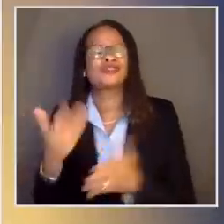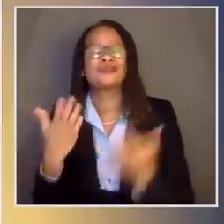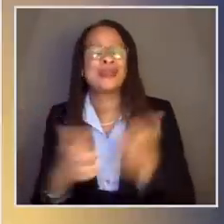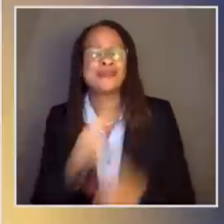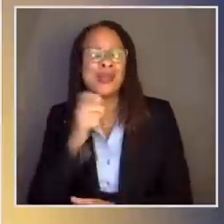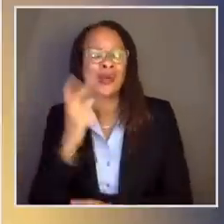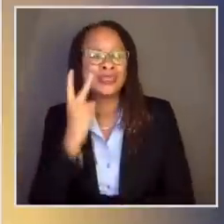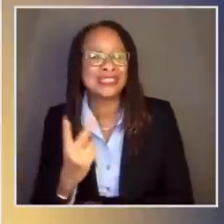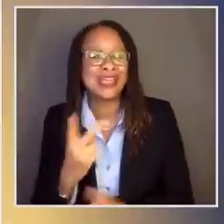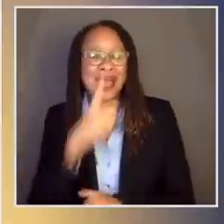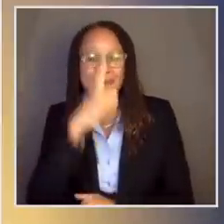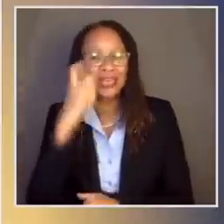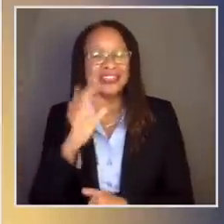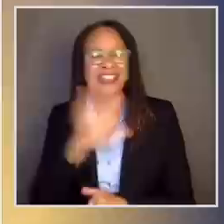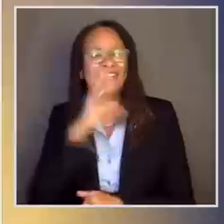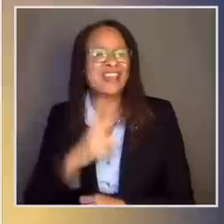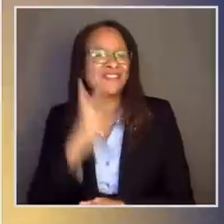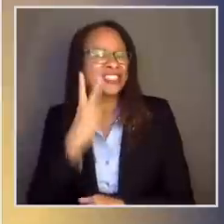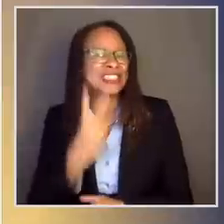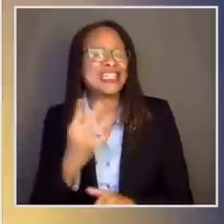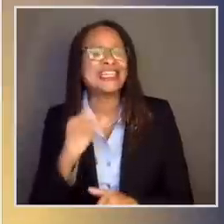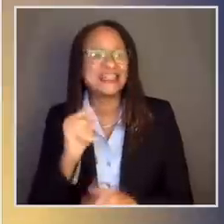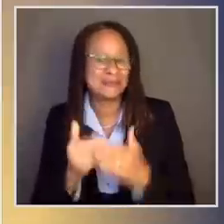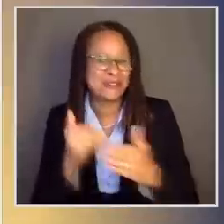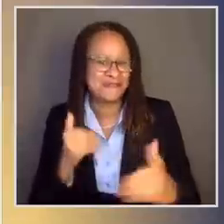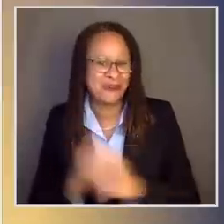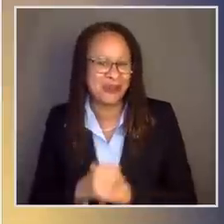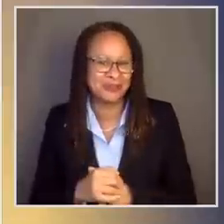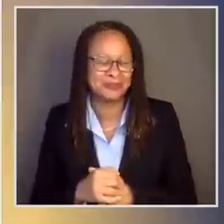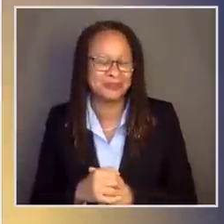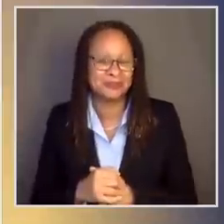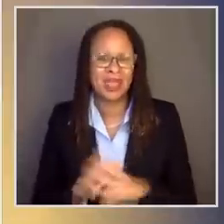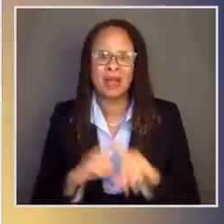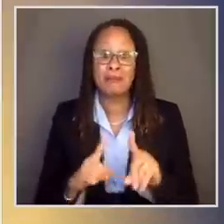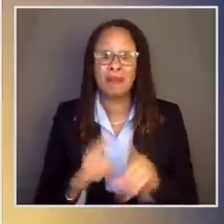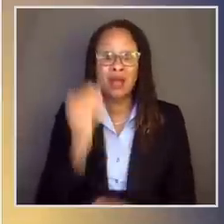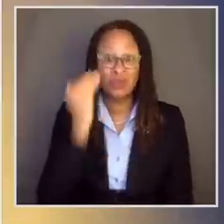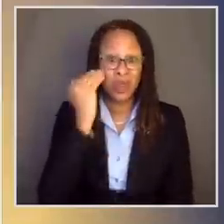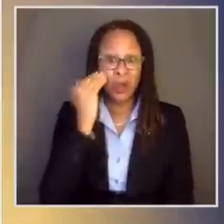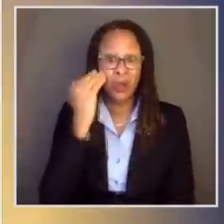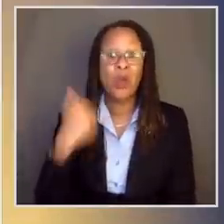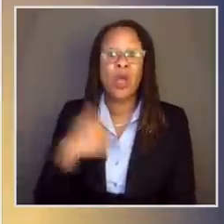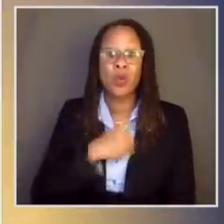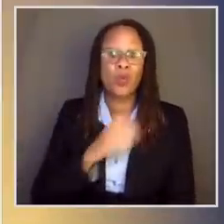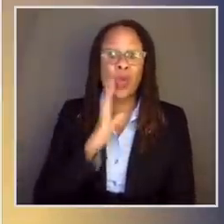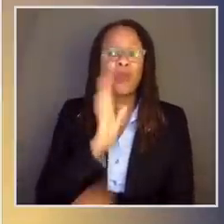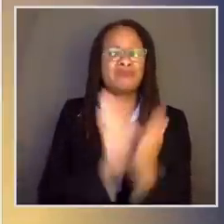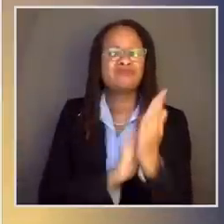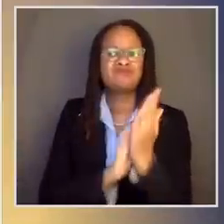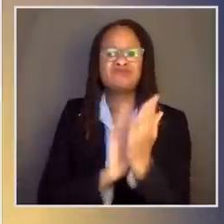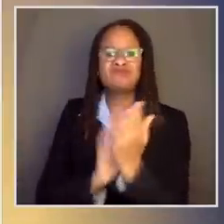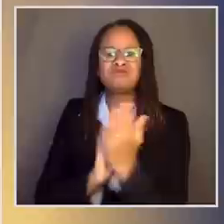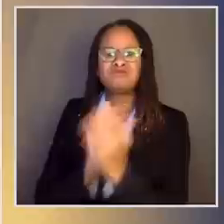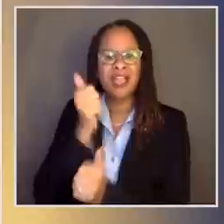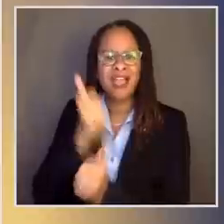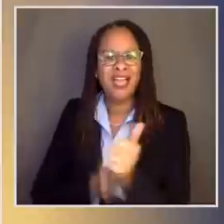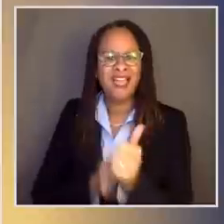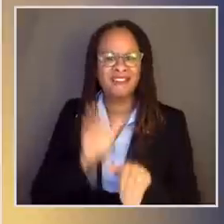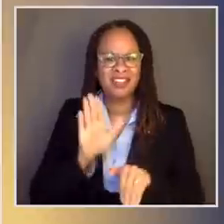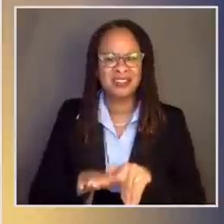simply because they've never seen it before. But know that we will applaud you every step of the way.